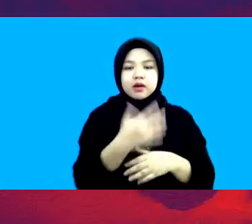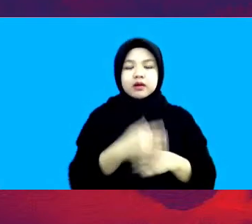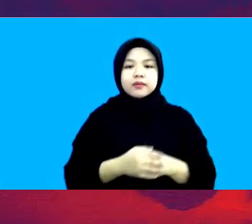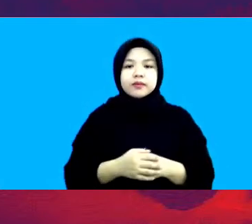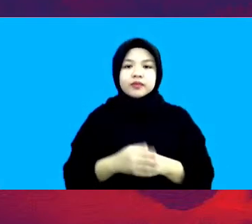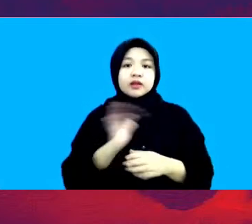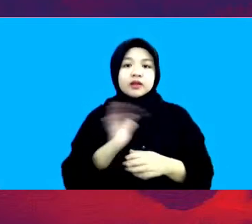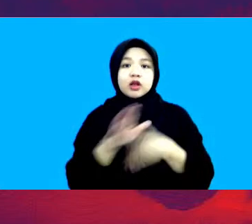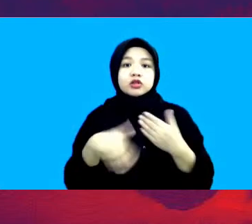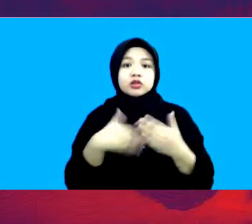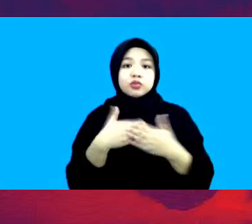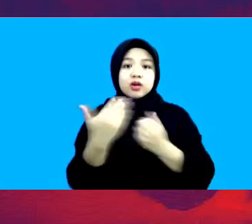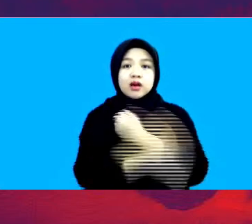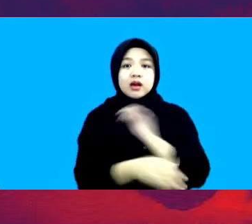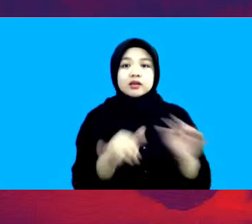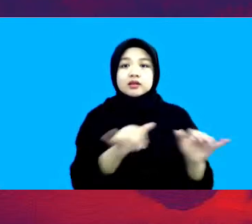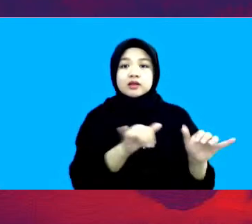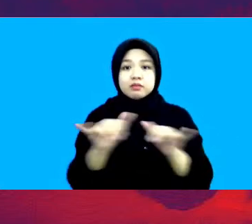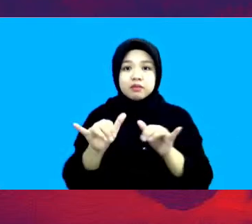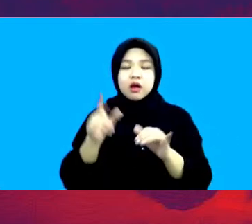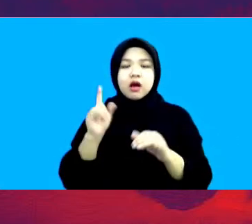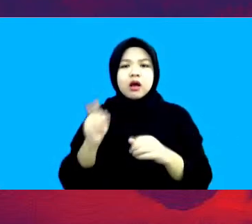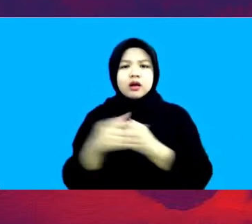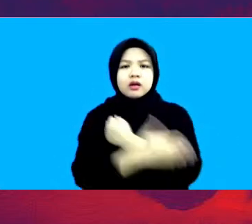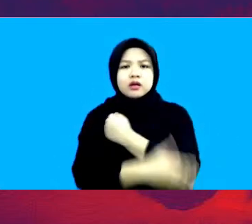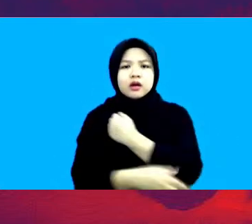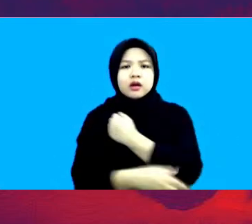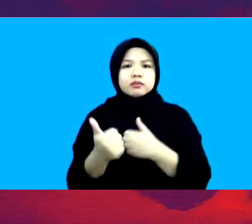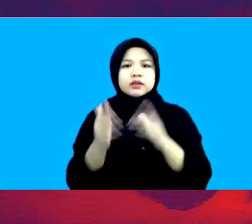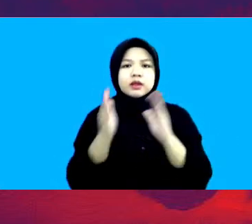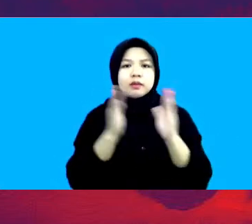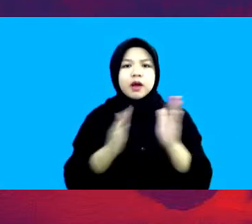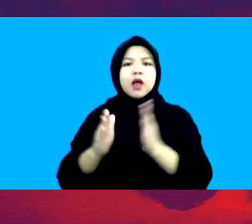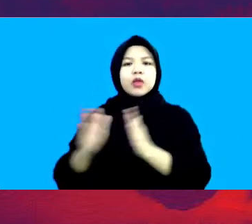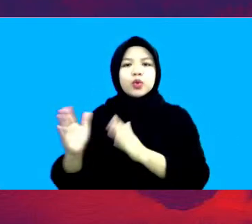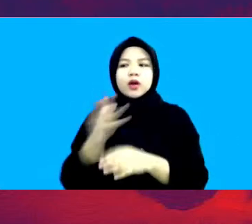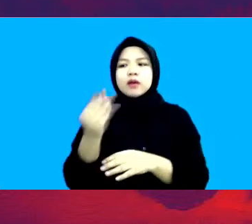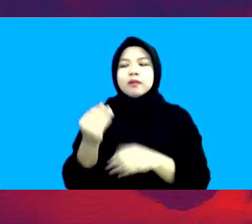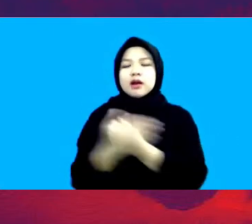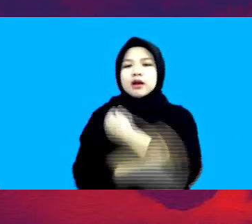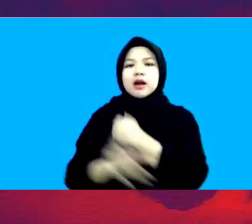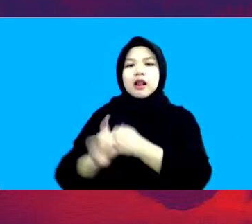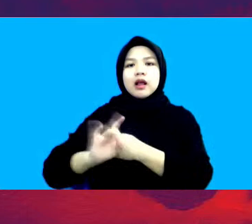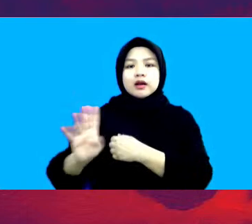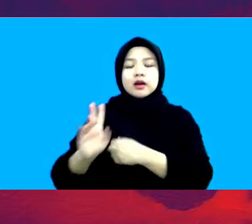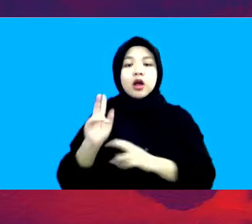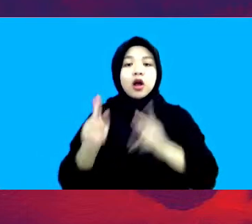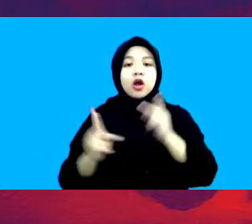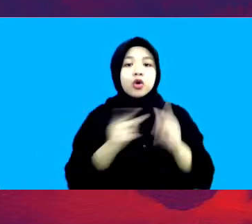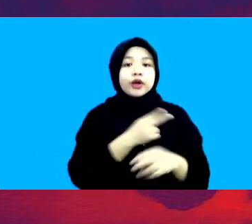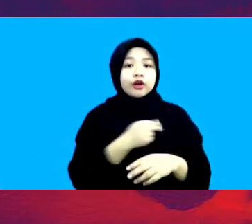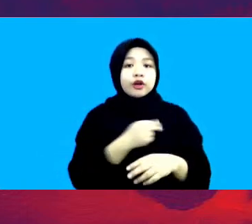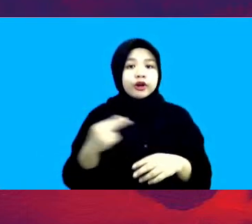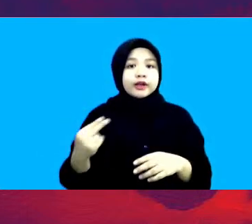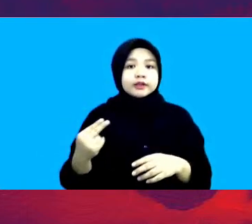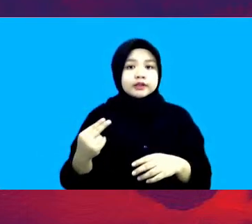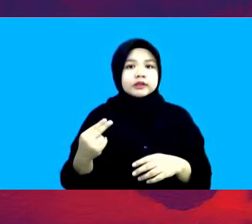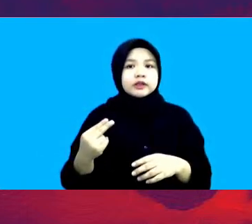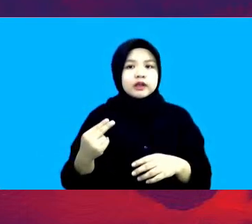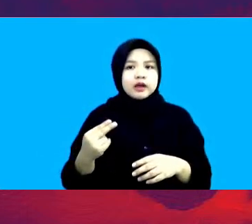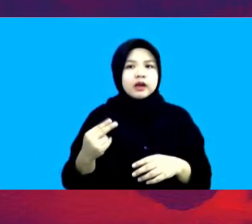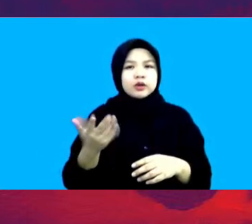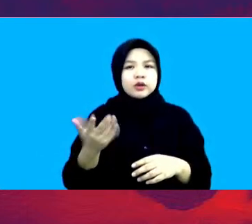countries are able to manage this better compared to the other. Indonesia, on one hand, is quite blessed because of the